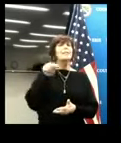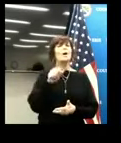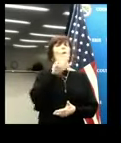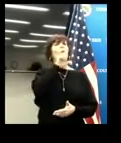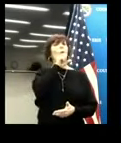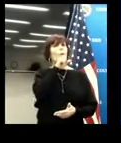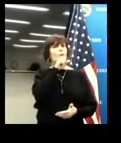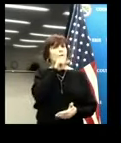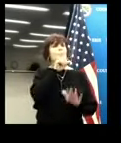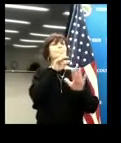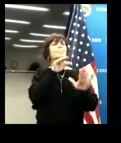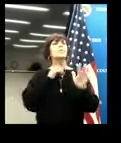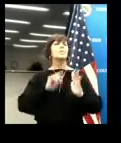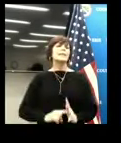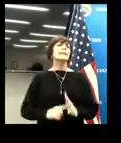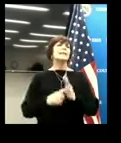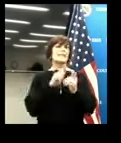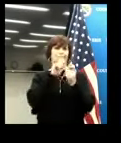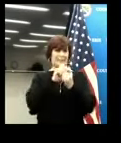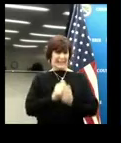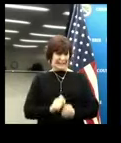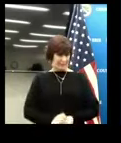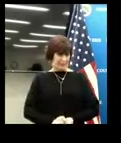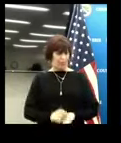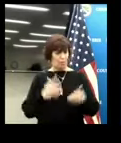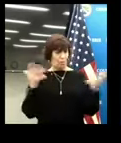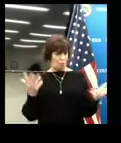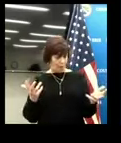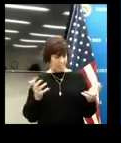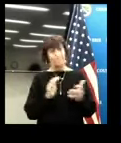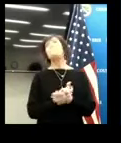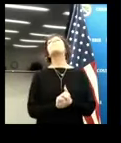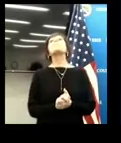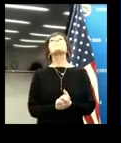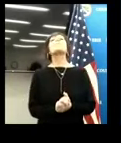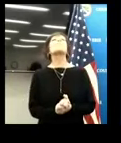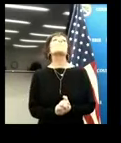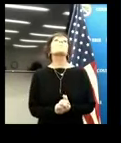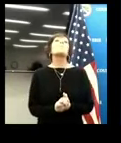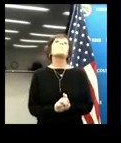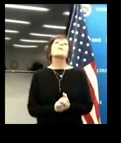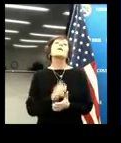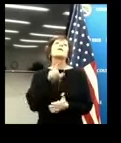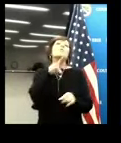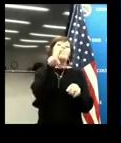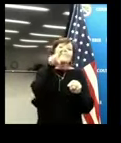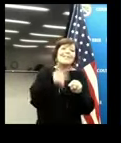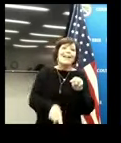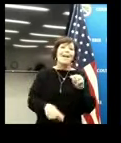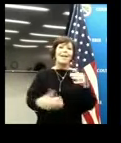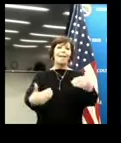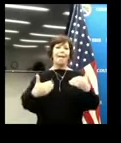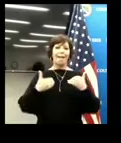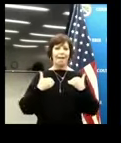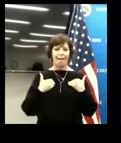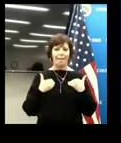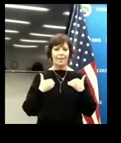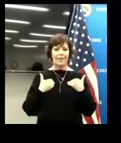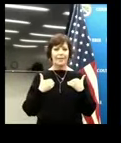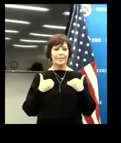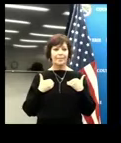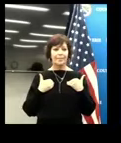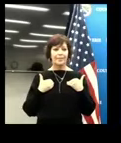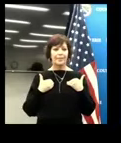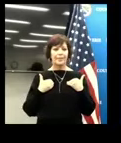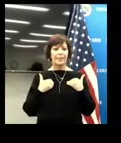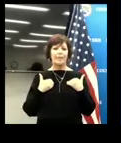zone. So let's start with what's in the orange and what's affected. You cannot have